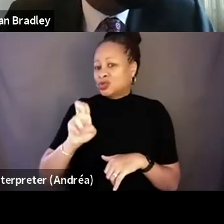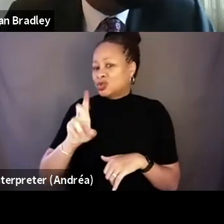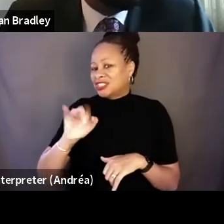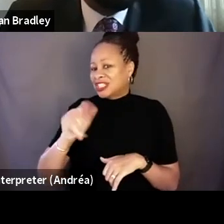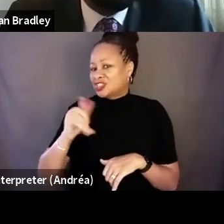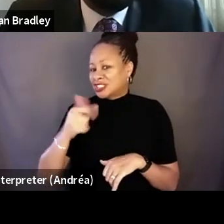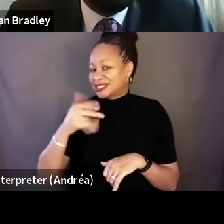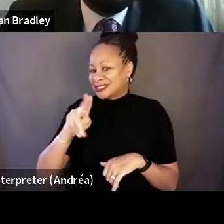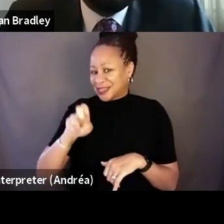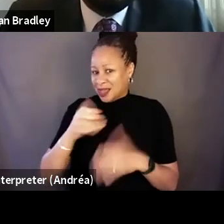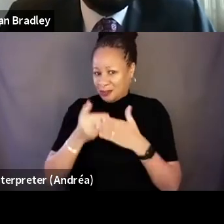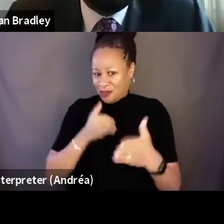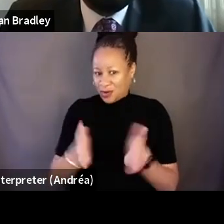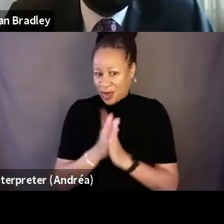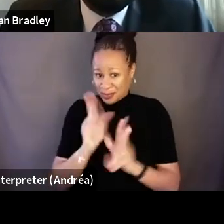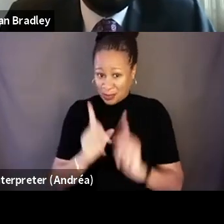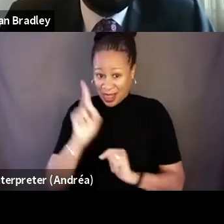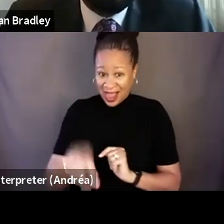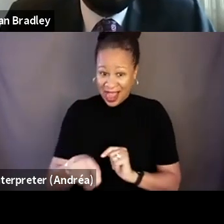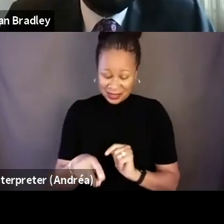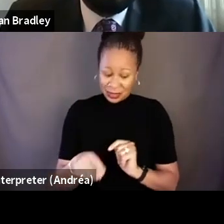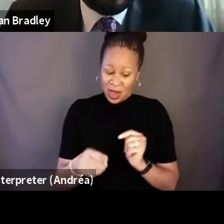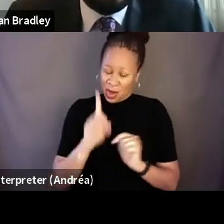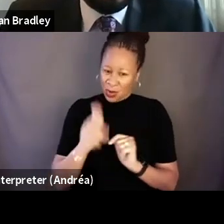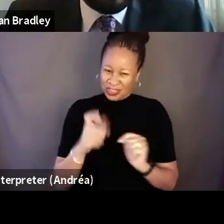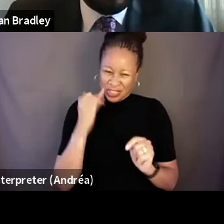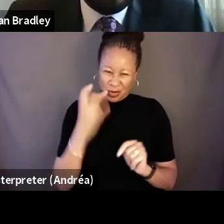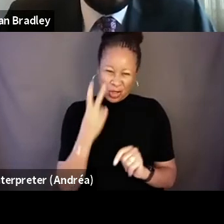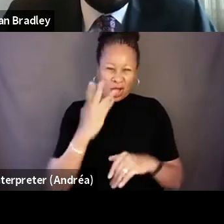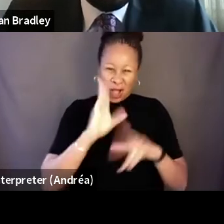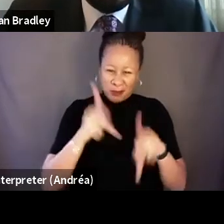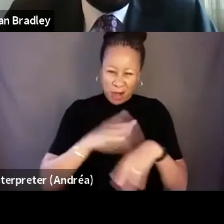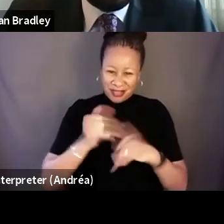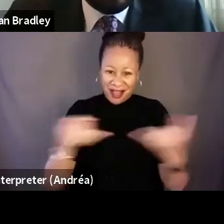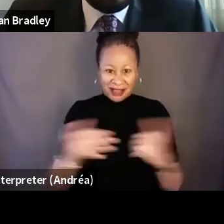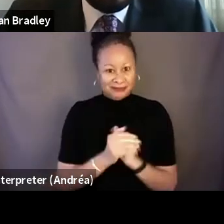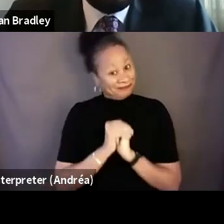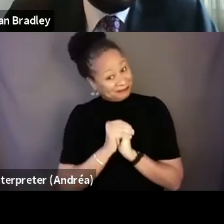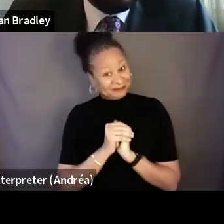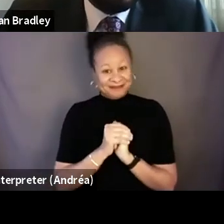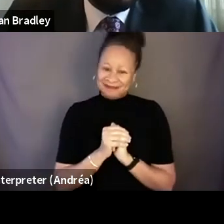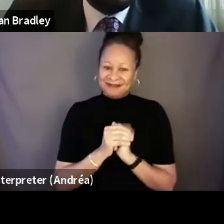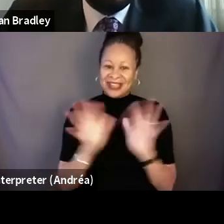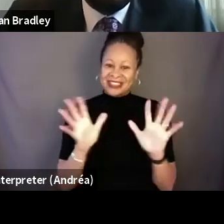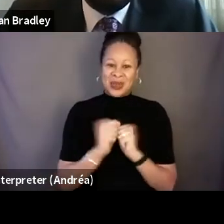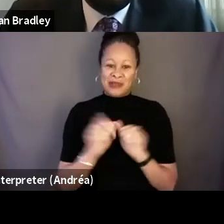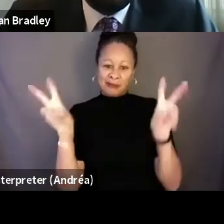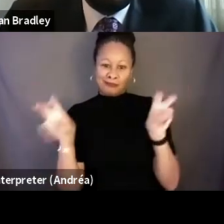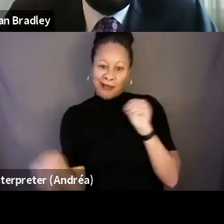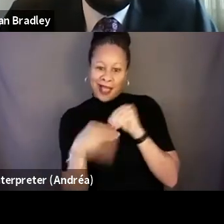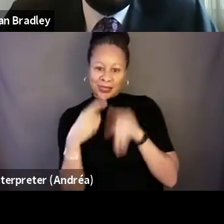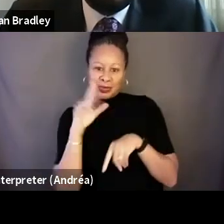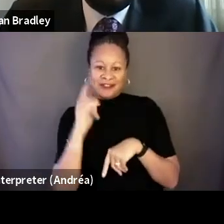you go and ask people questions that might be easily answered with a Google search. So I'm just saying, I just want to put a little caveat on that for